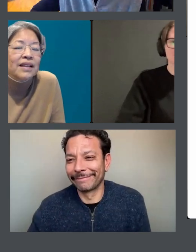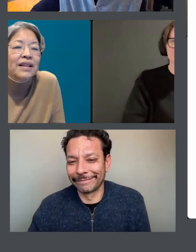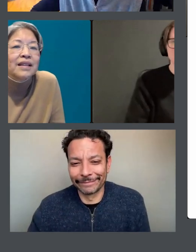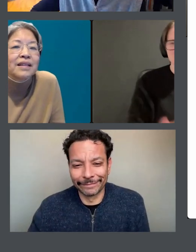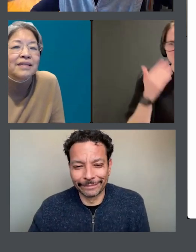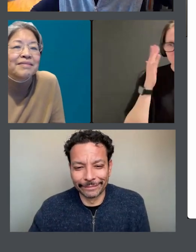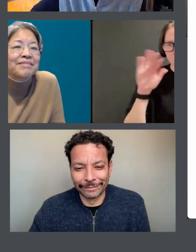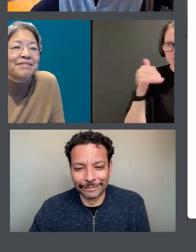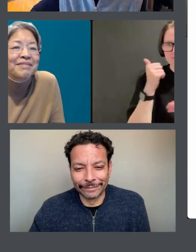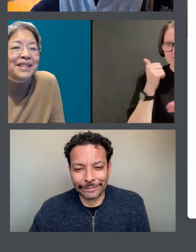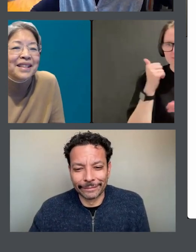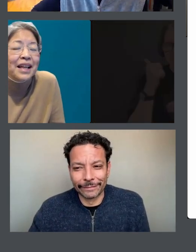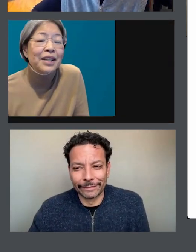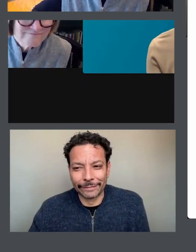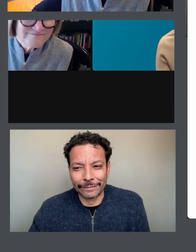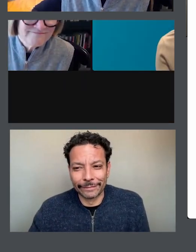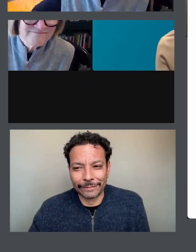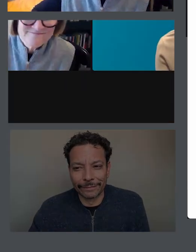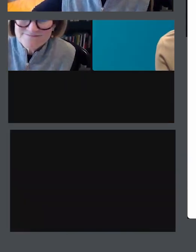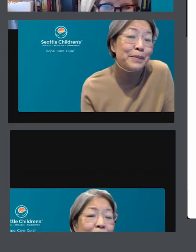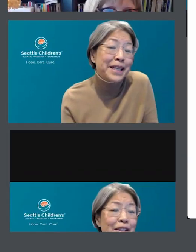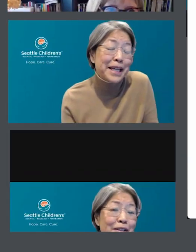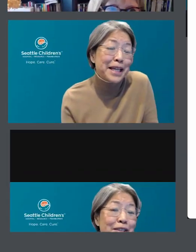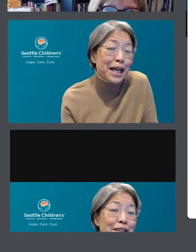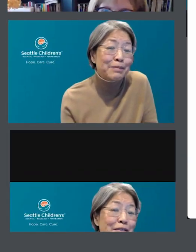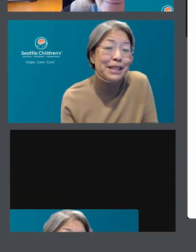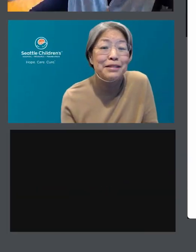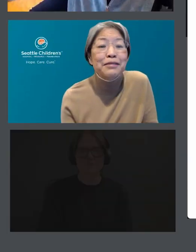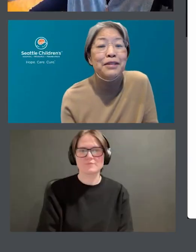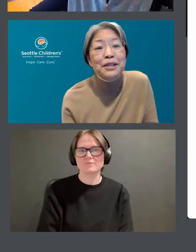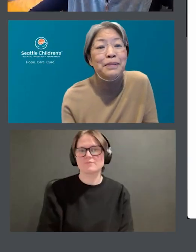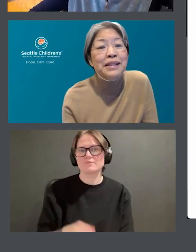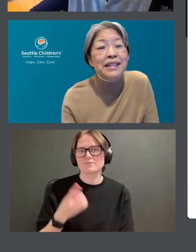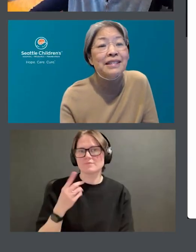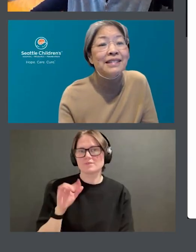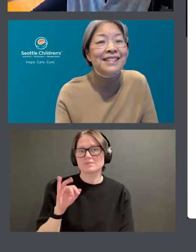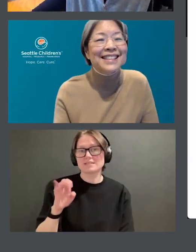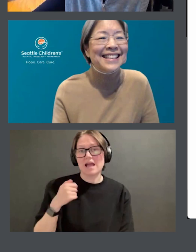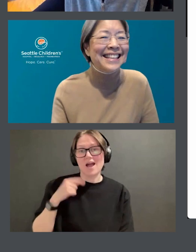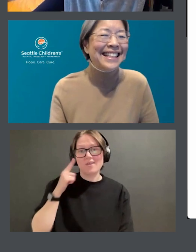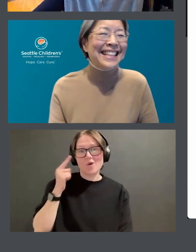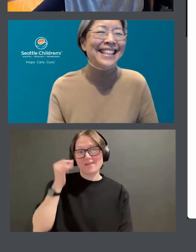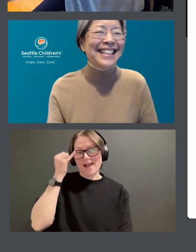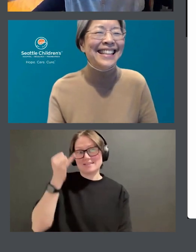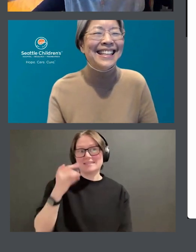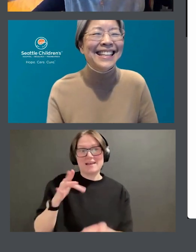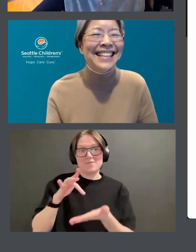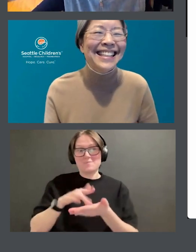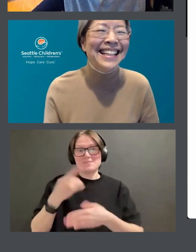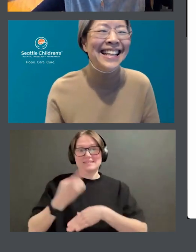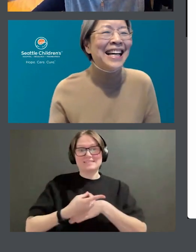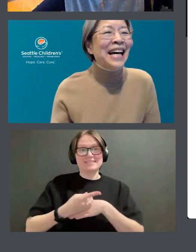I hope that's helpful. I thought the notion of a midday nap sounded very appealing.